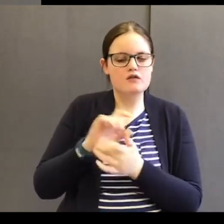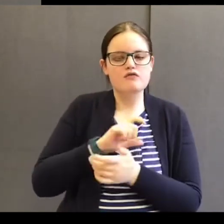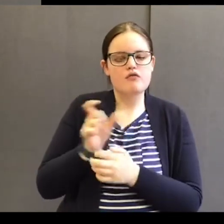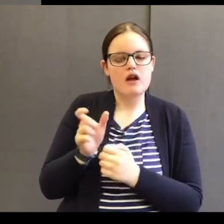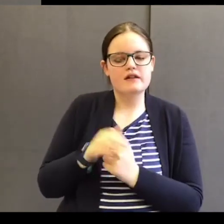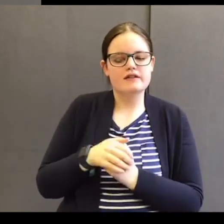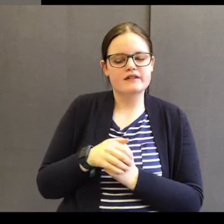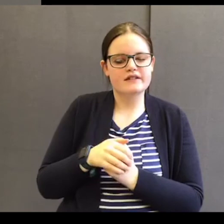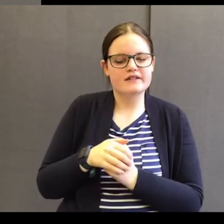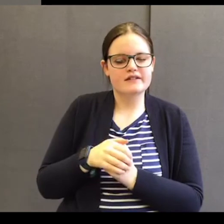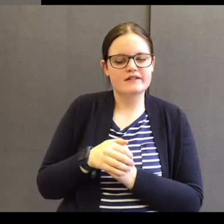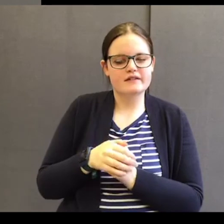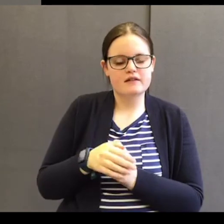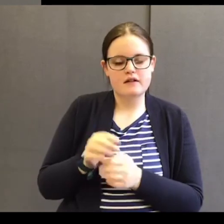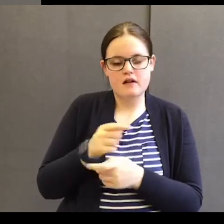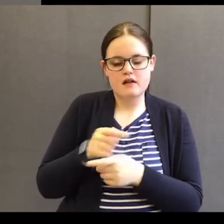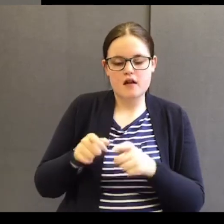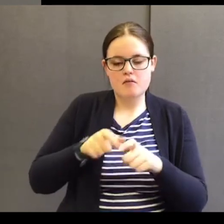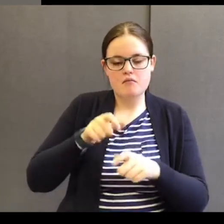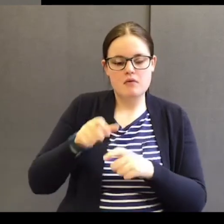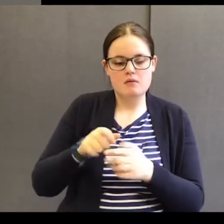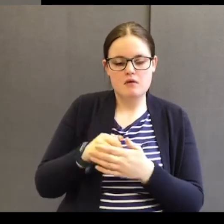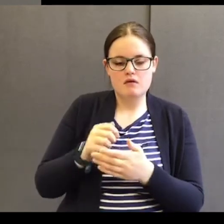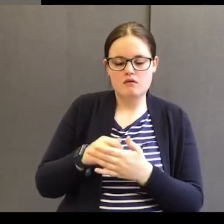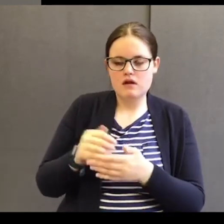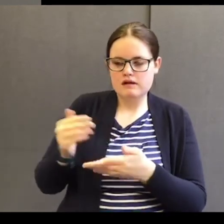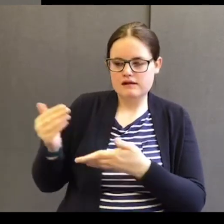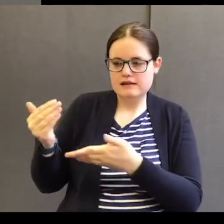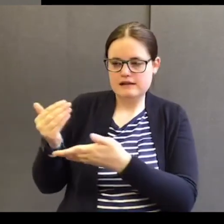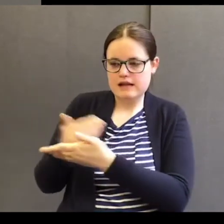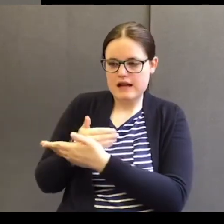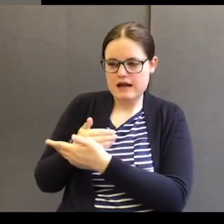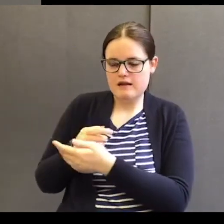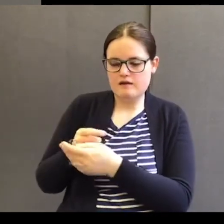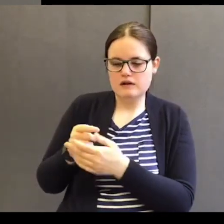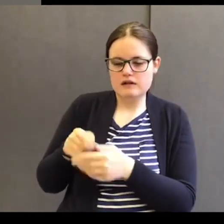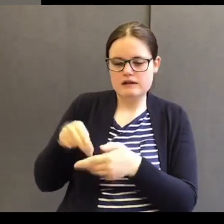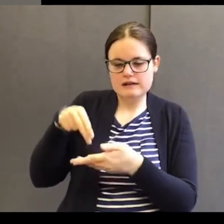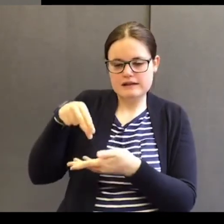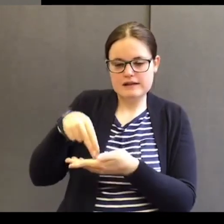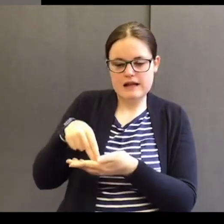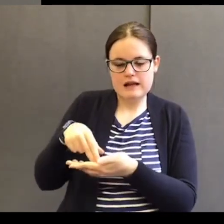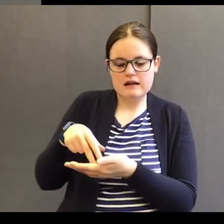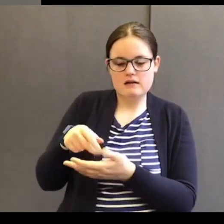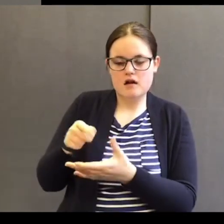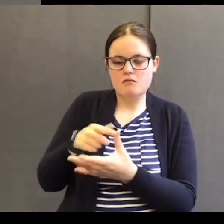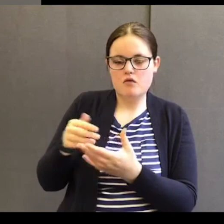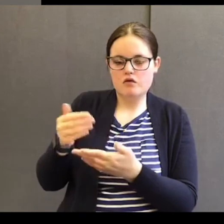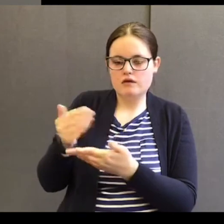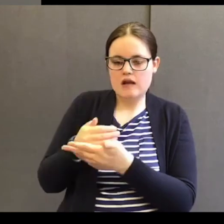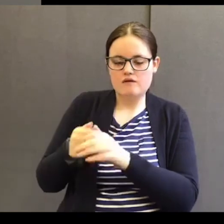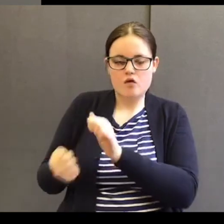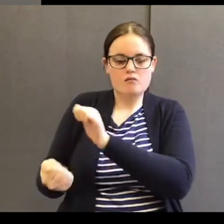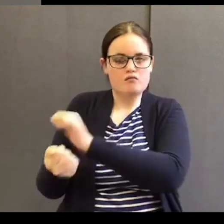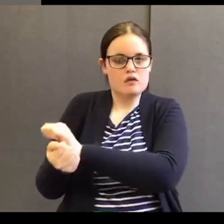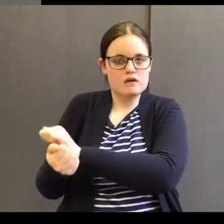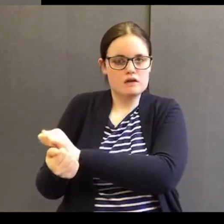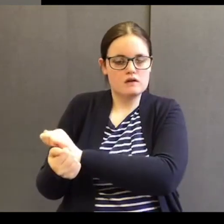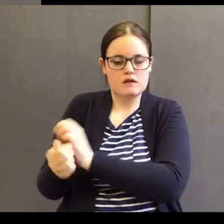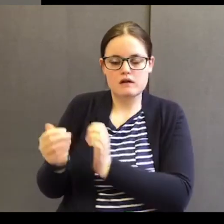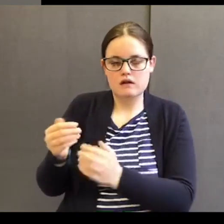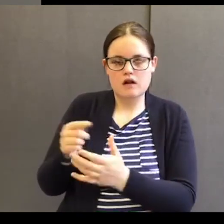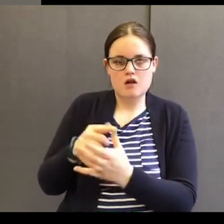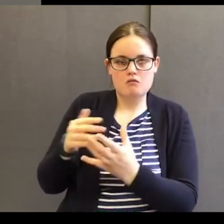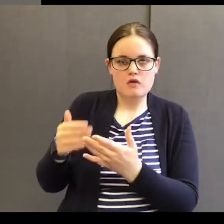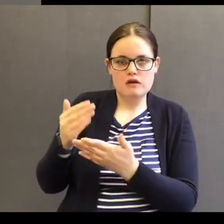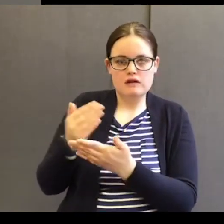witnesses to the Lord Jesus Christ. They were delivered to stand, delivered